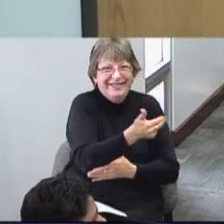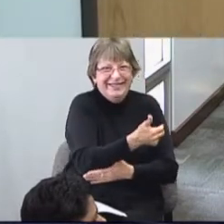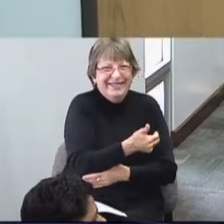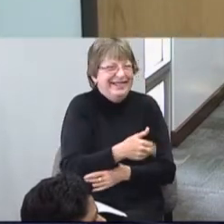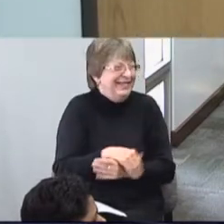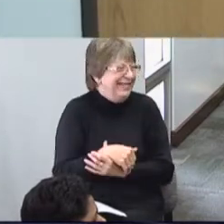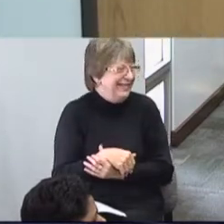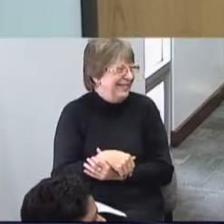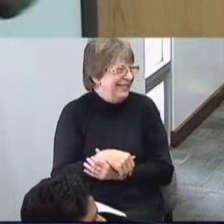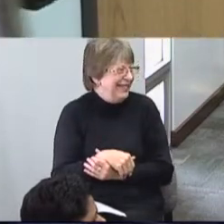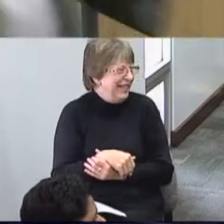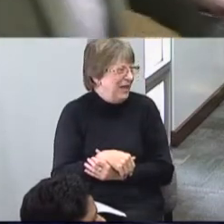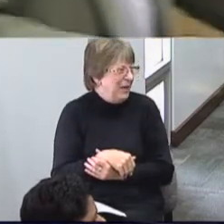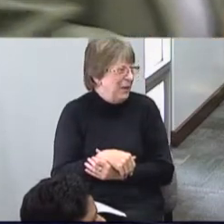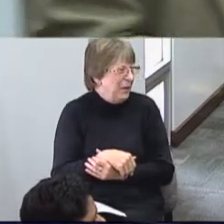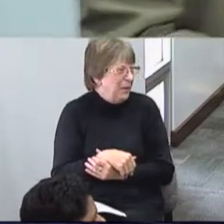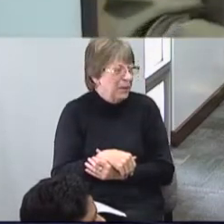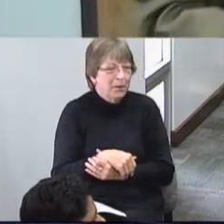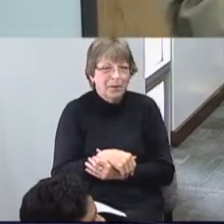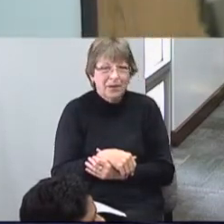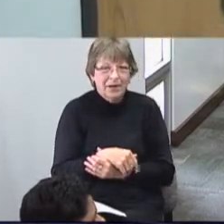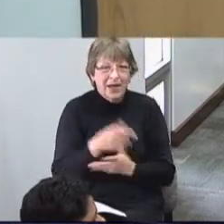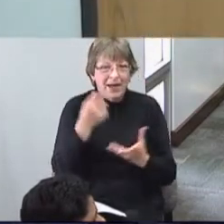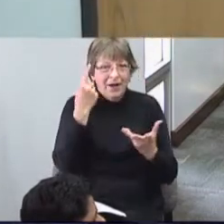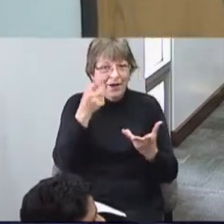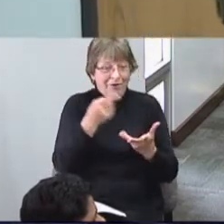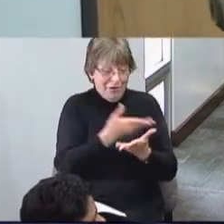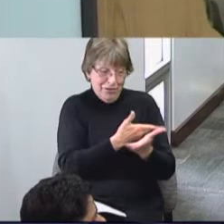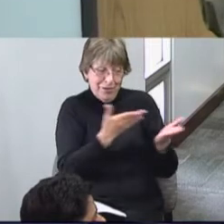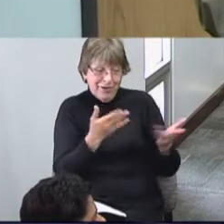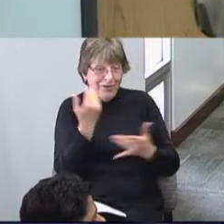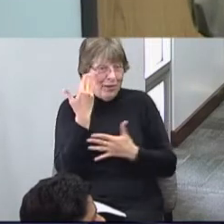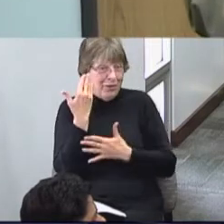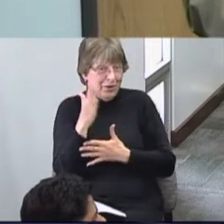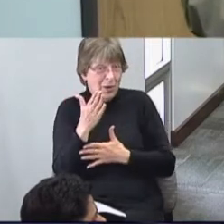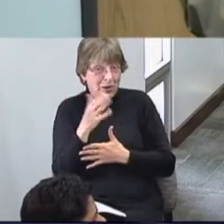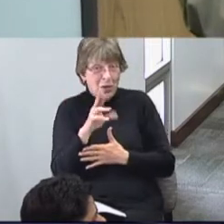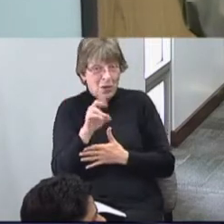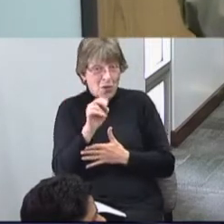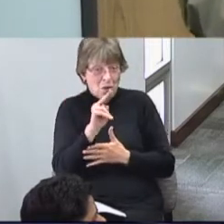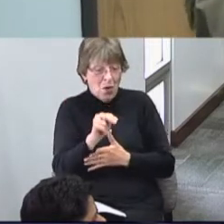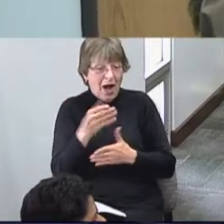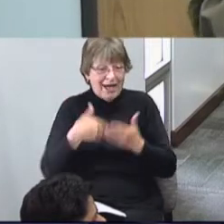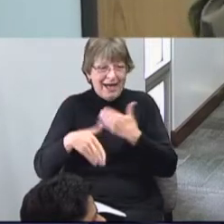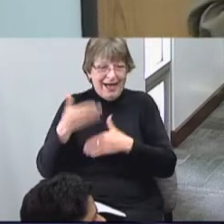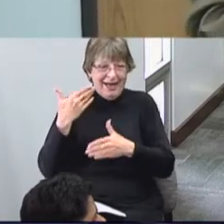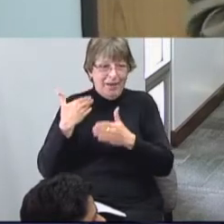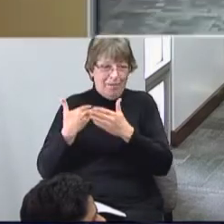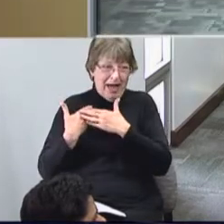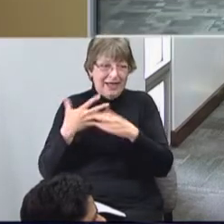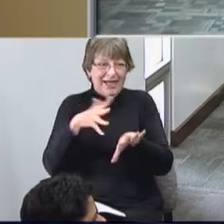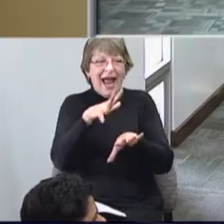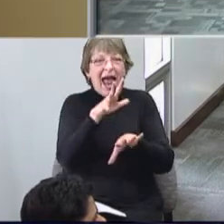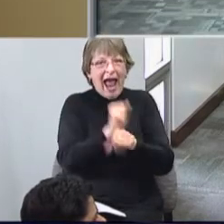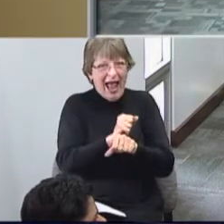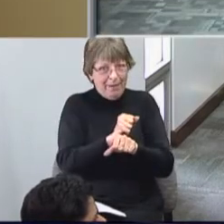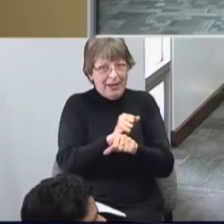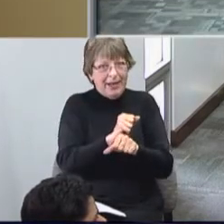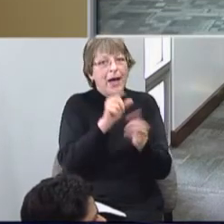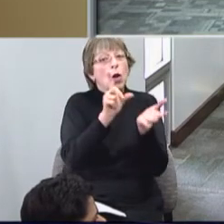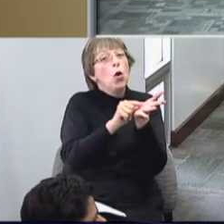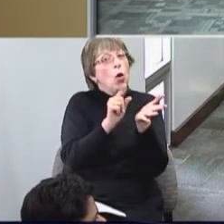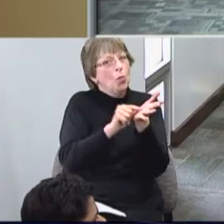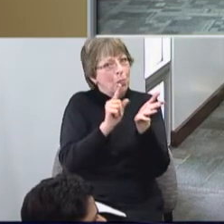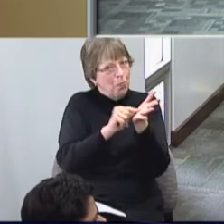For those of you who And, don't know, Ron used to make the council packet be printed out for him. It's